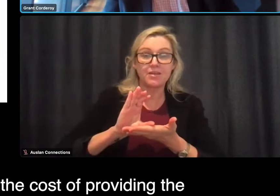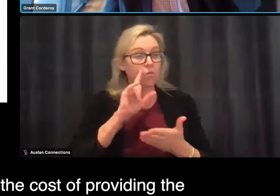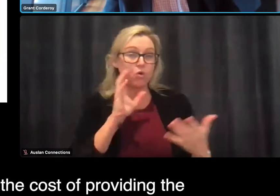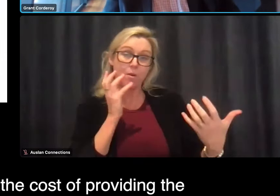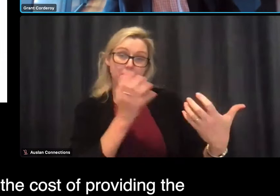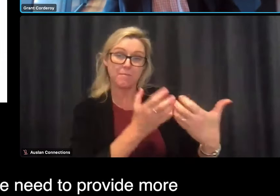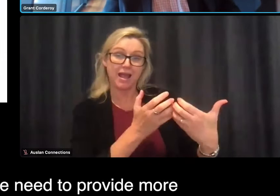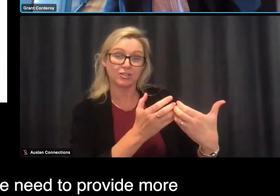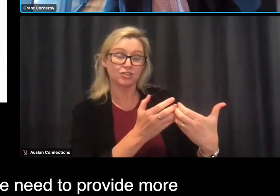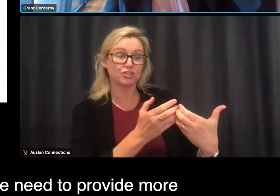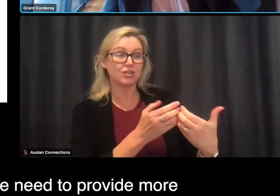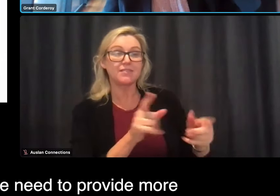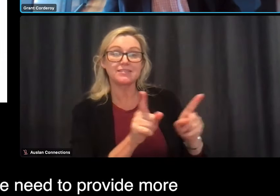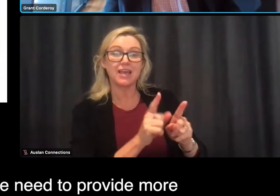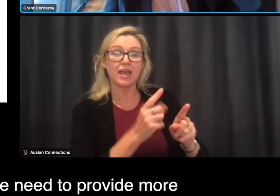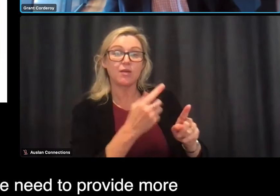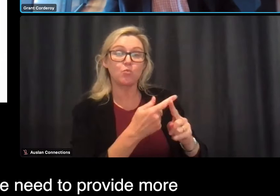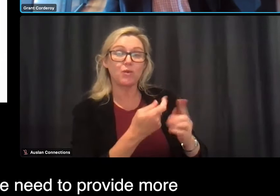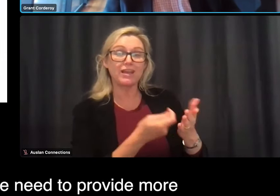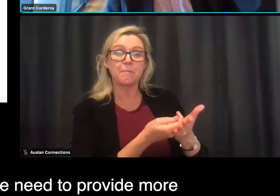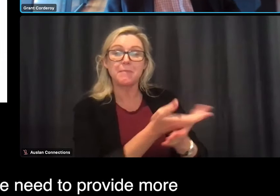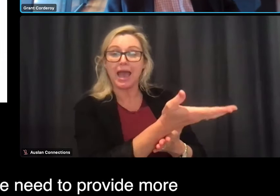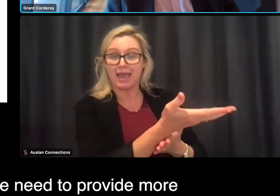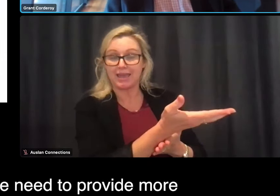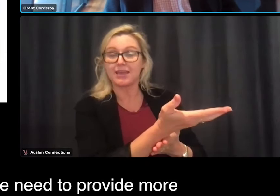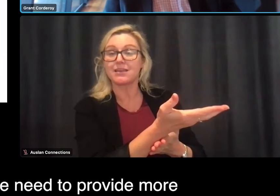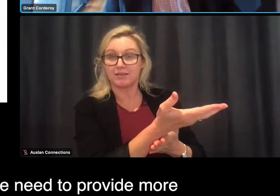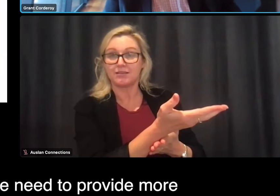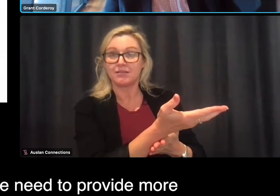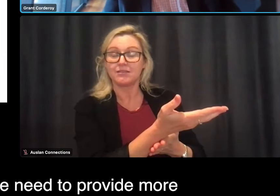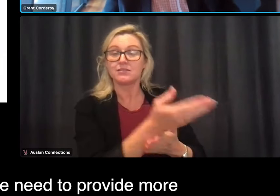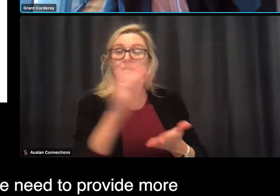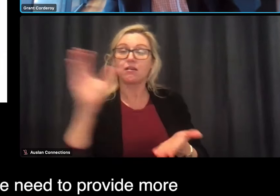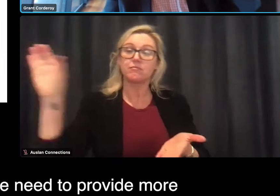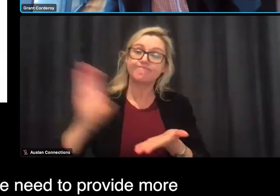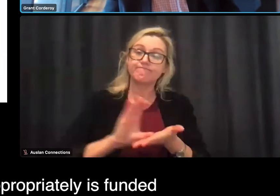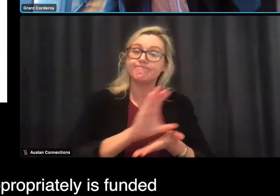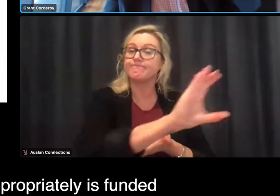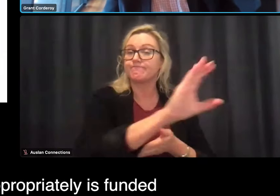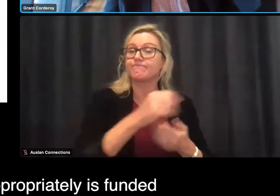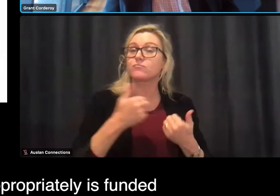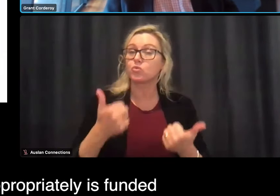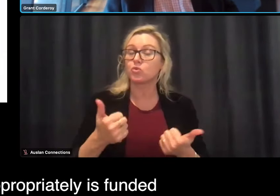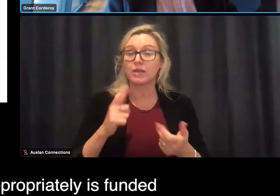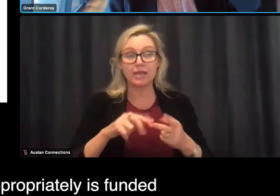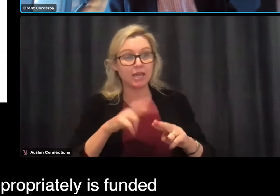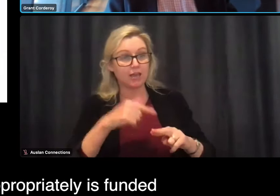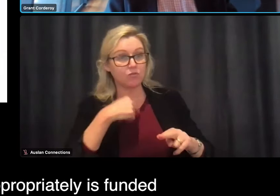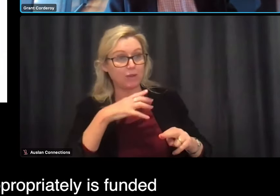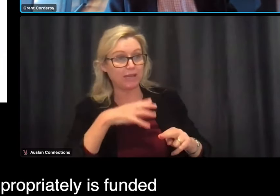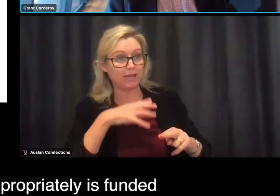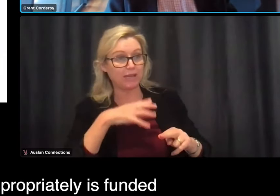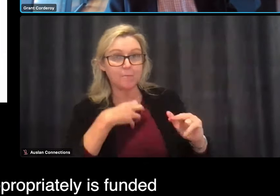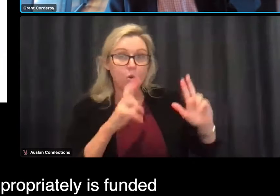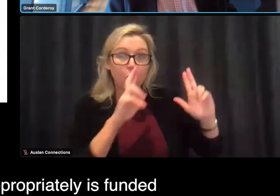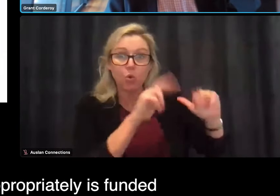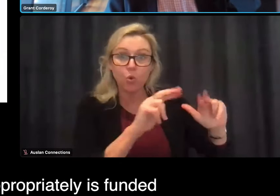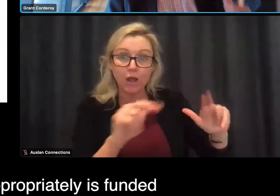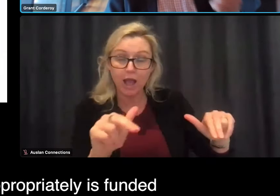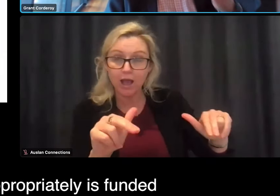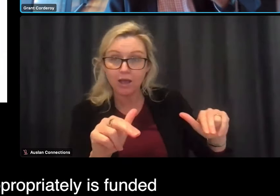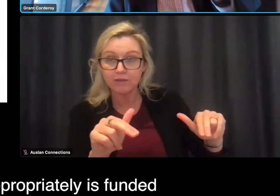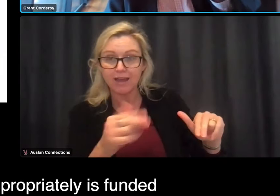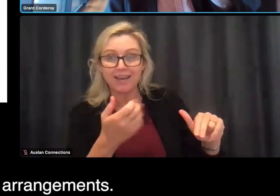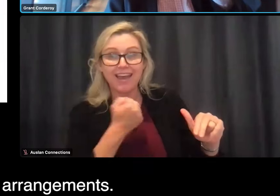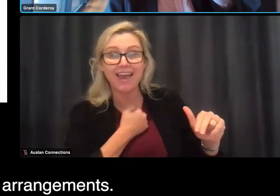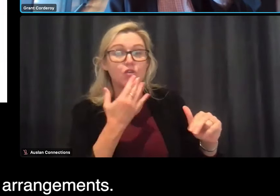of providing the care, and ensuring that if we need to provide more care, then that's what appropriately